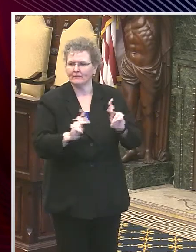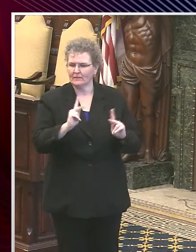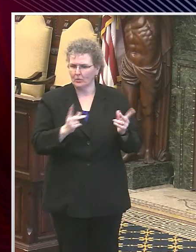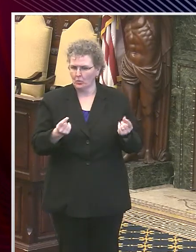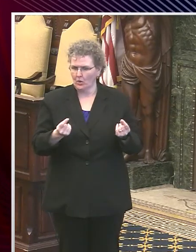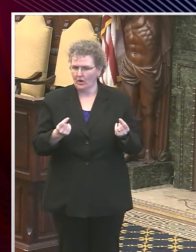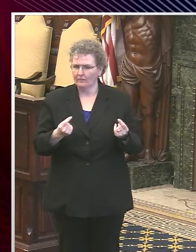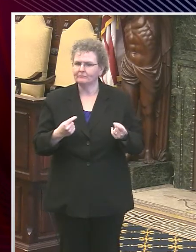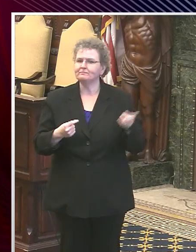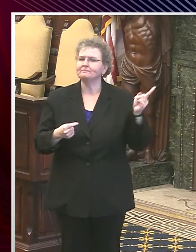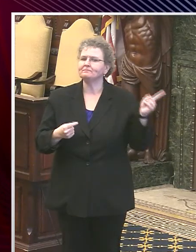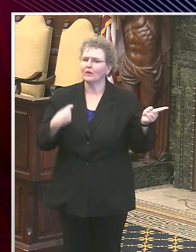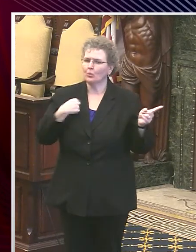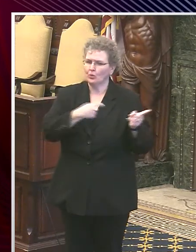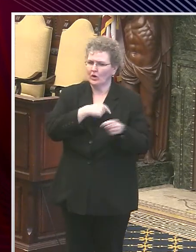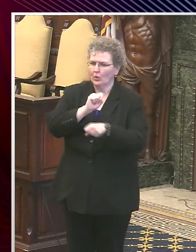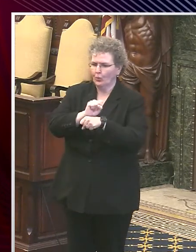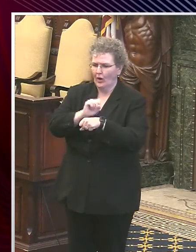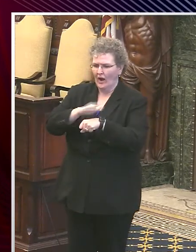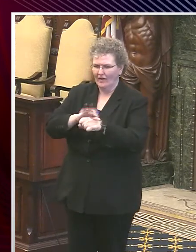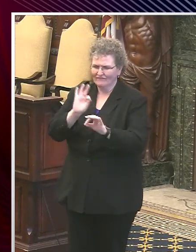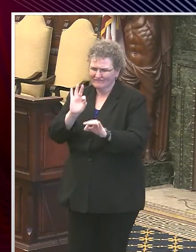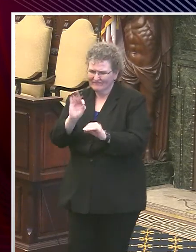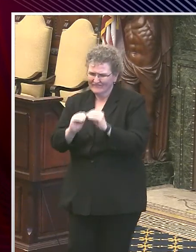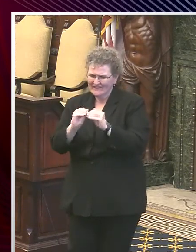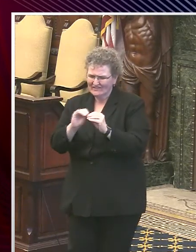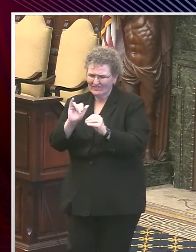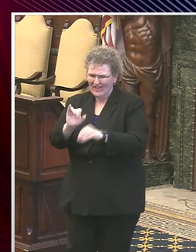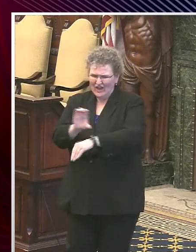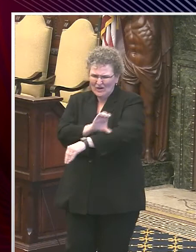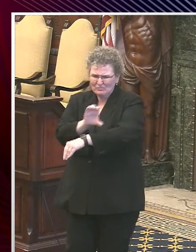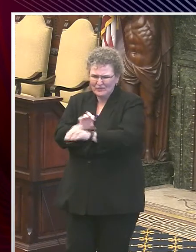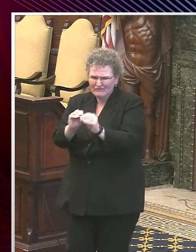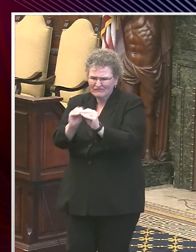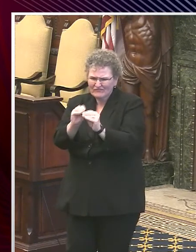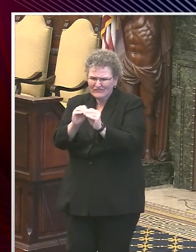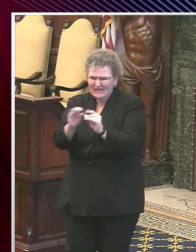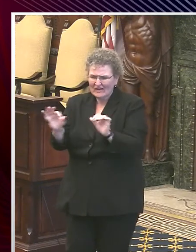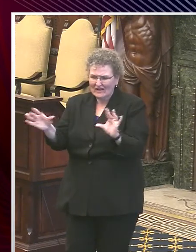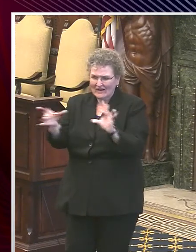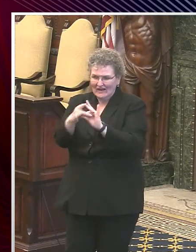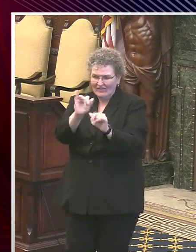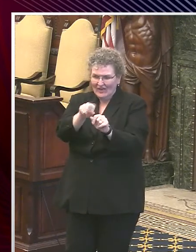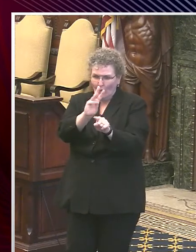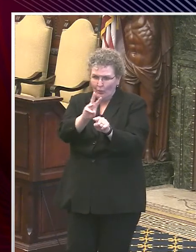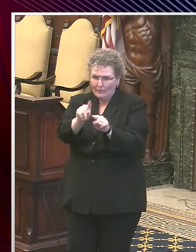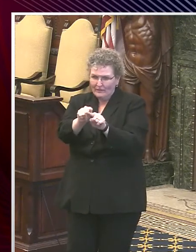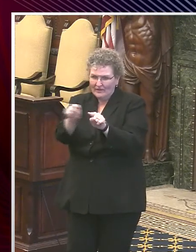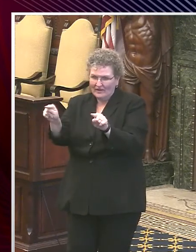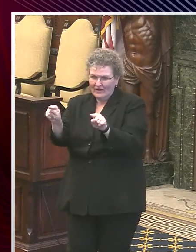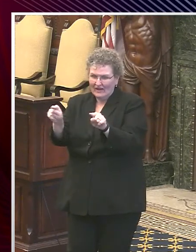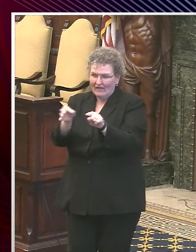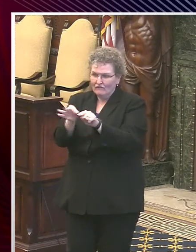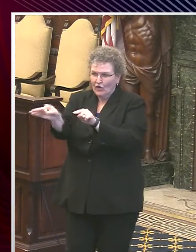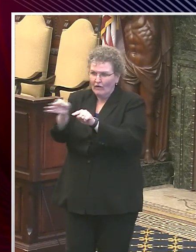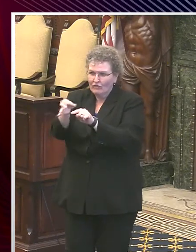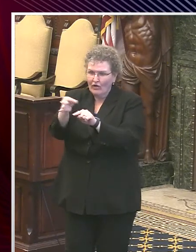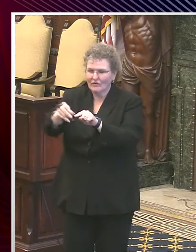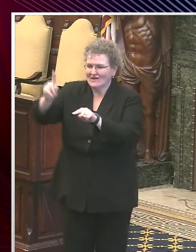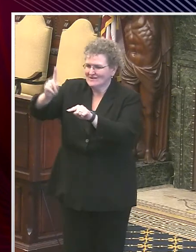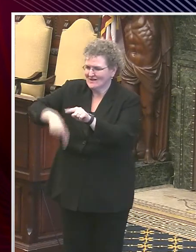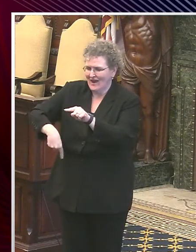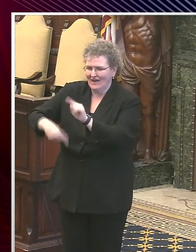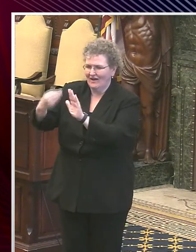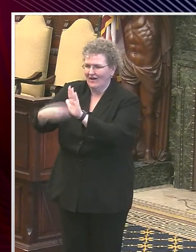are working on fixing the software so that invitation links cannot be shared. But in the meantime, no one